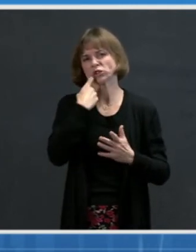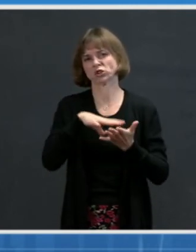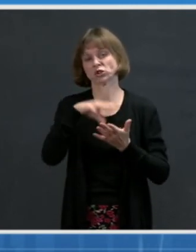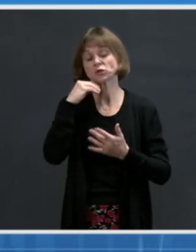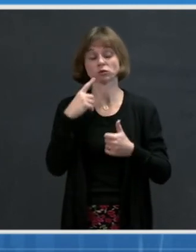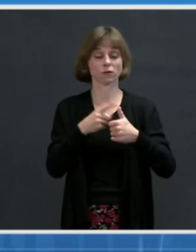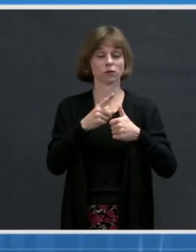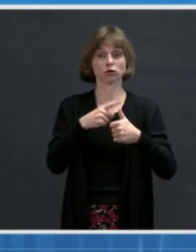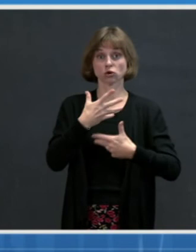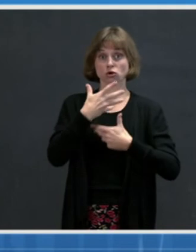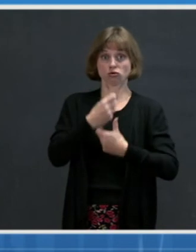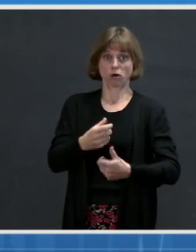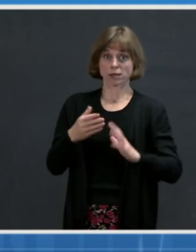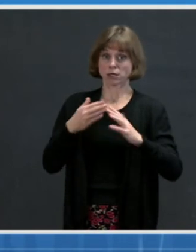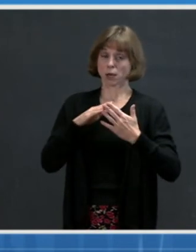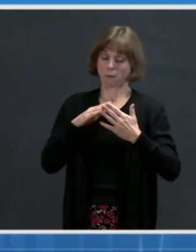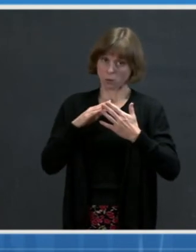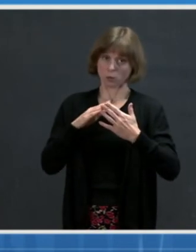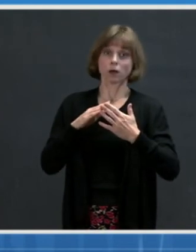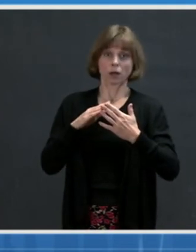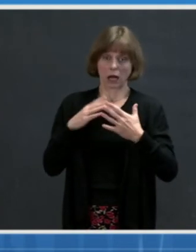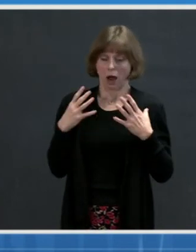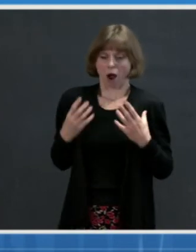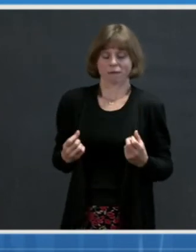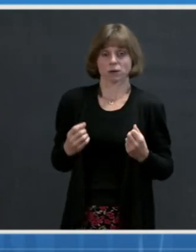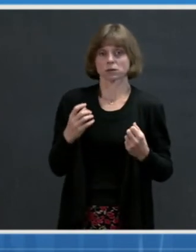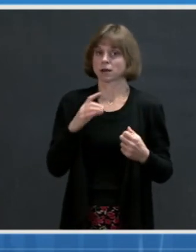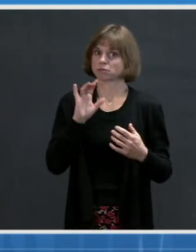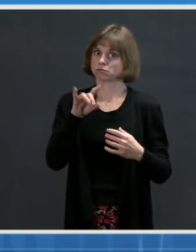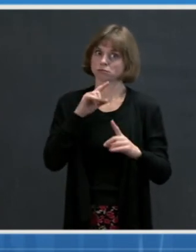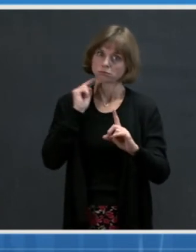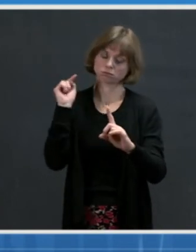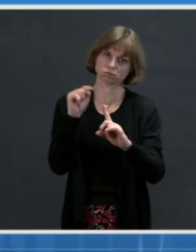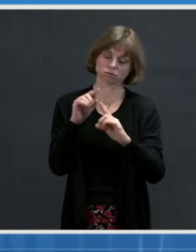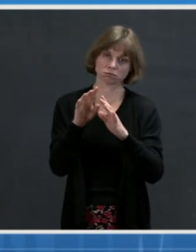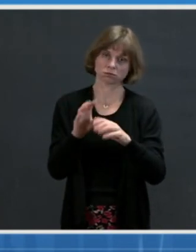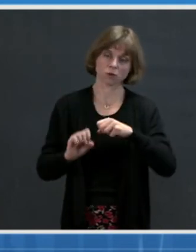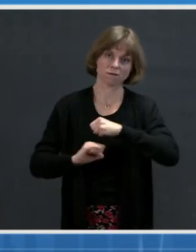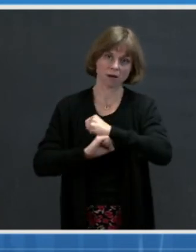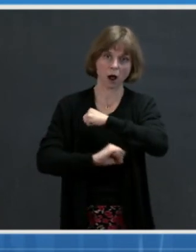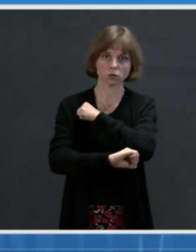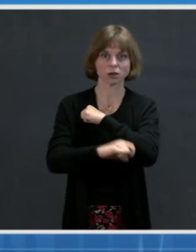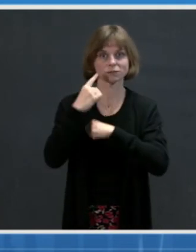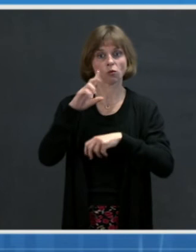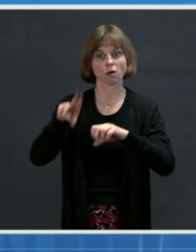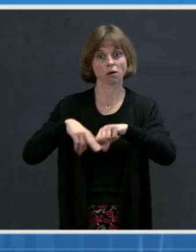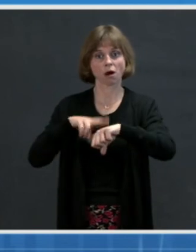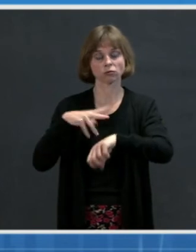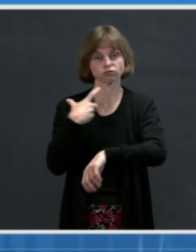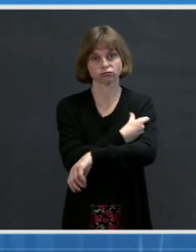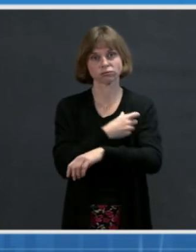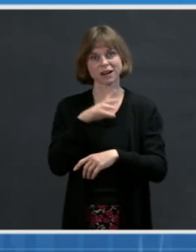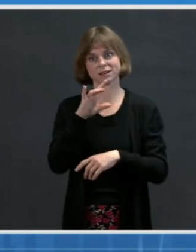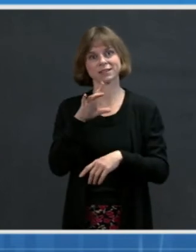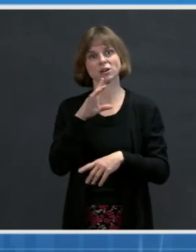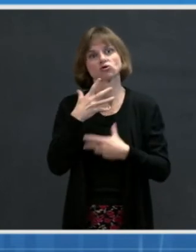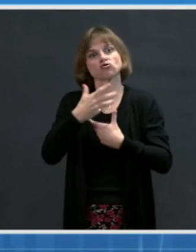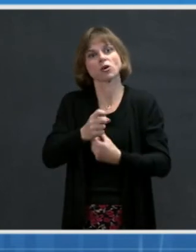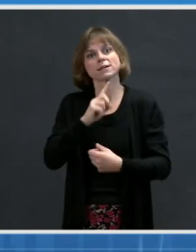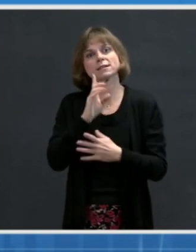community confidence are cornerstones of our national vaccine efforts. Trusted voices are critical to building confidence in vaccines